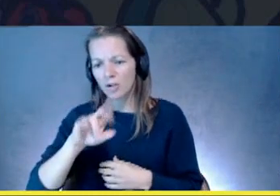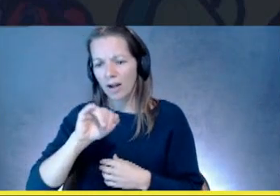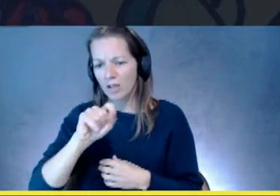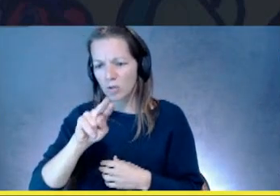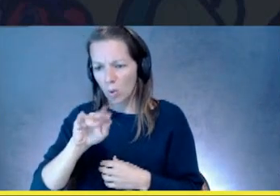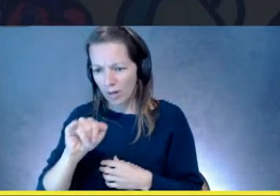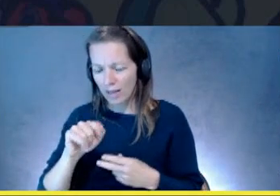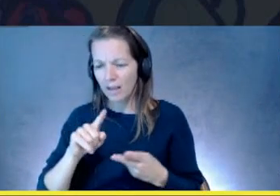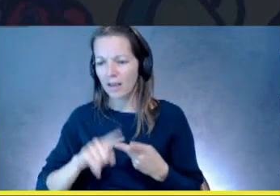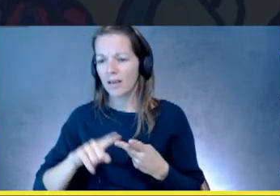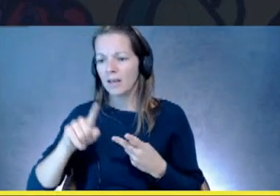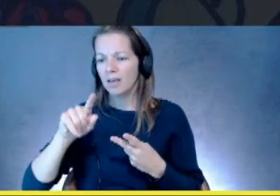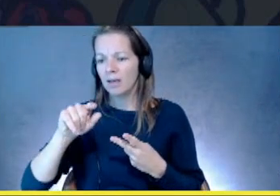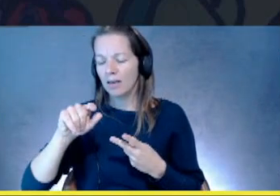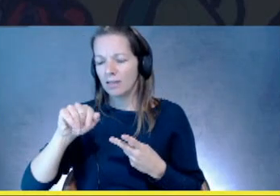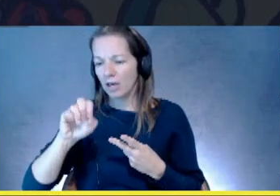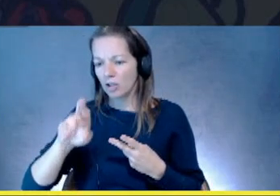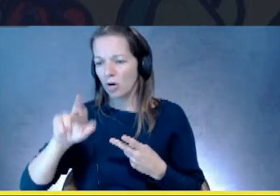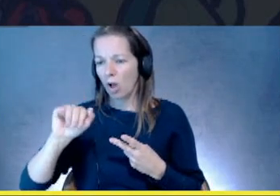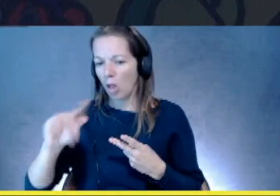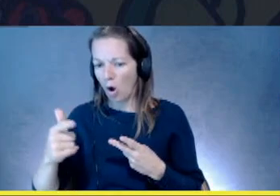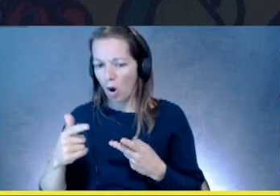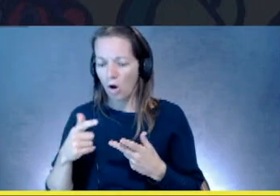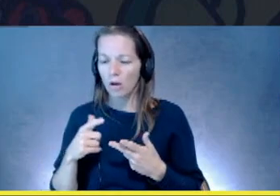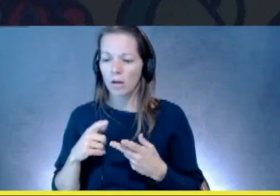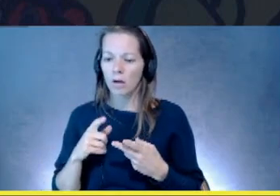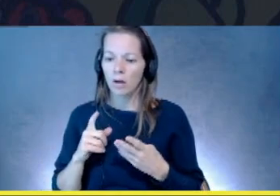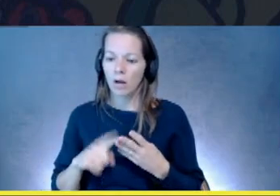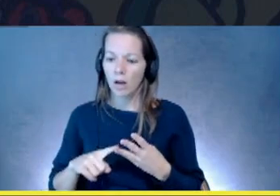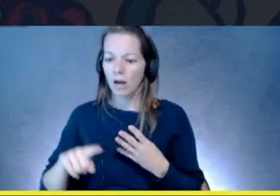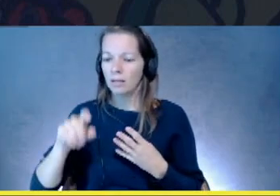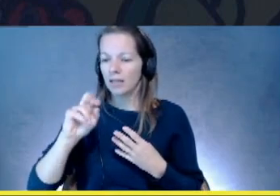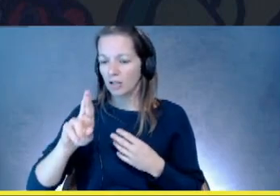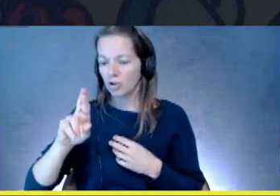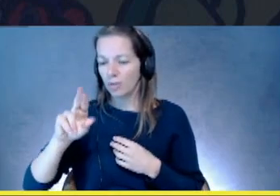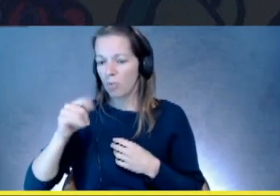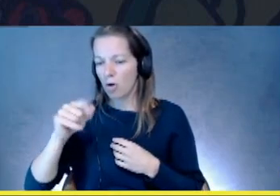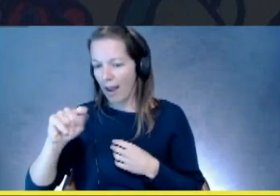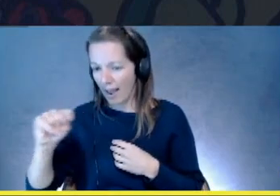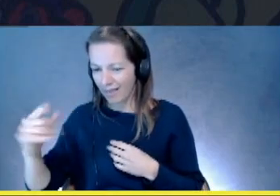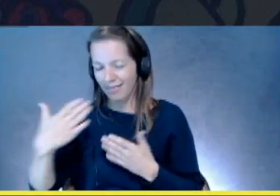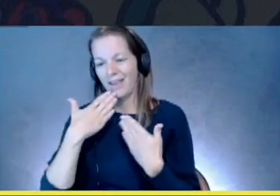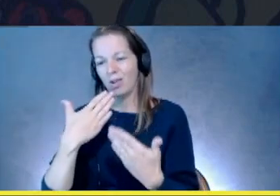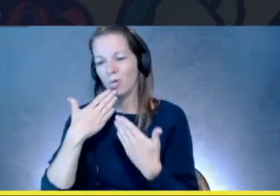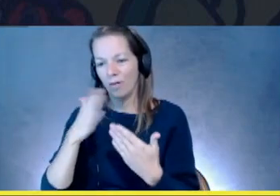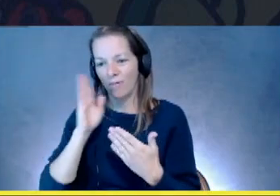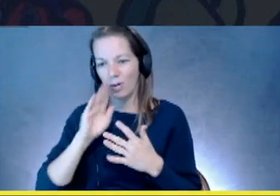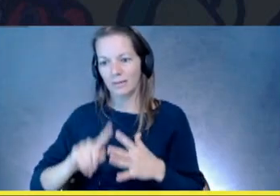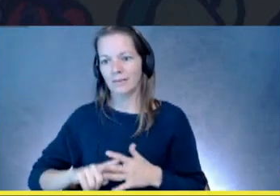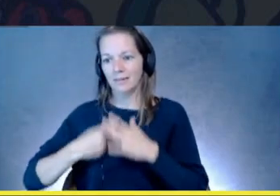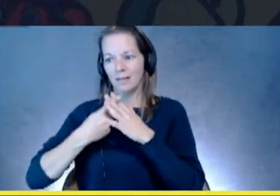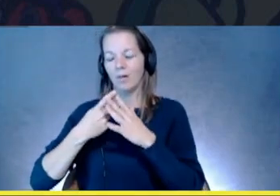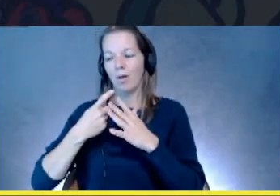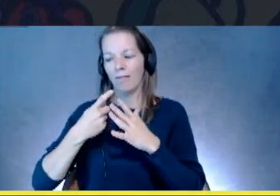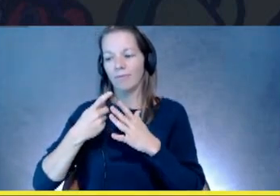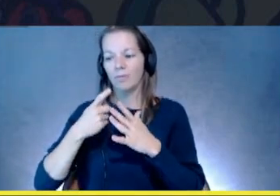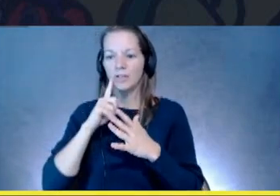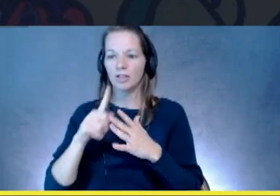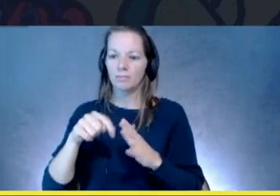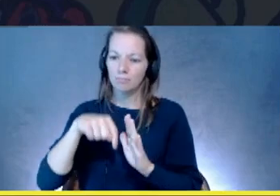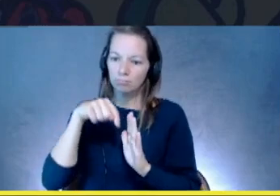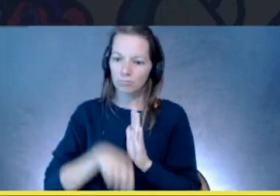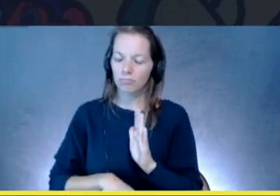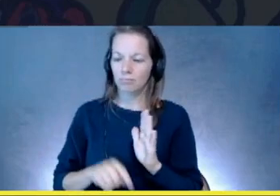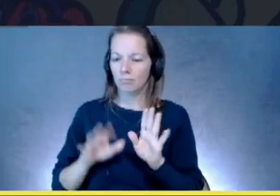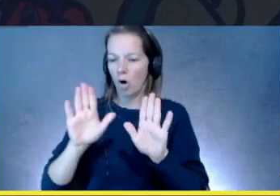Long, Drs. Robles and Forber-Pratt. Thank you for kicking us off with such rich discussion and